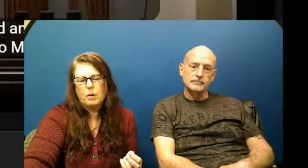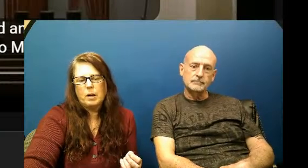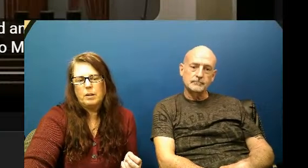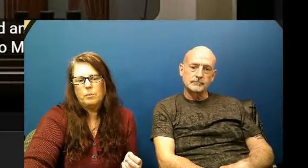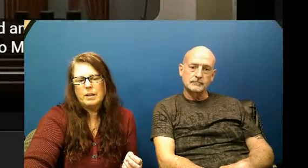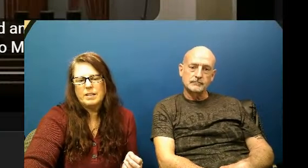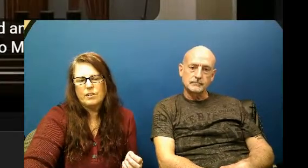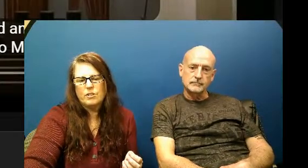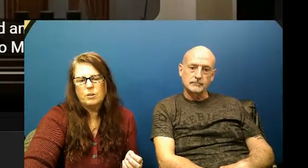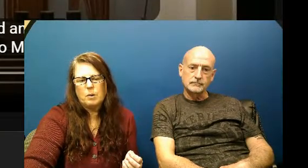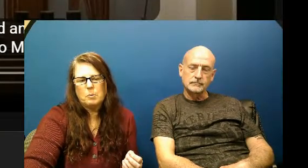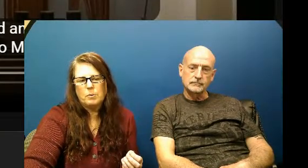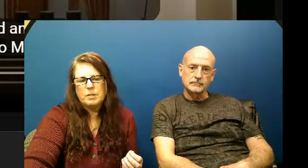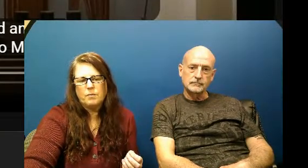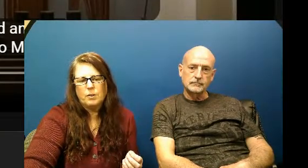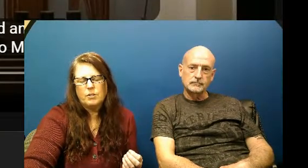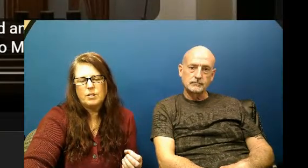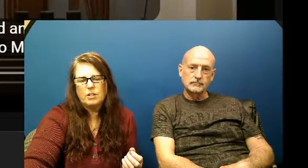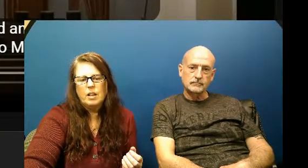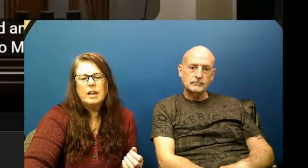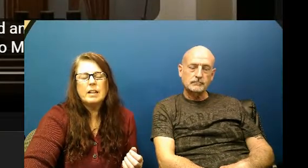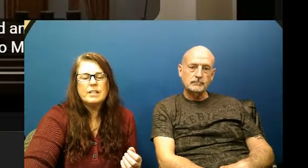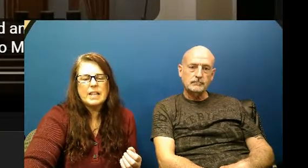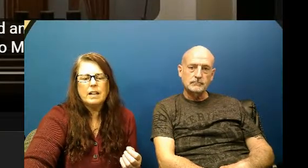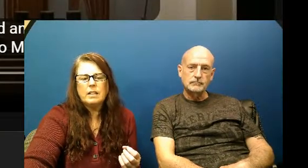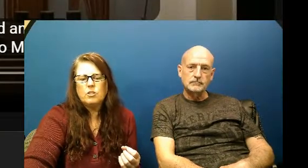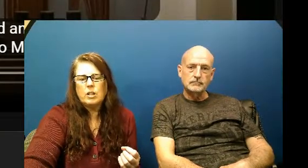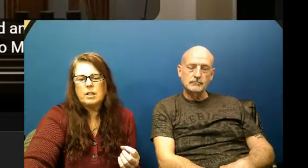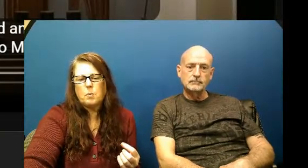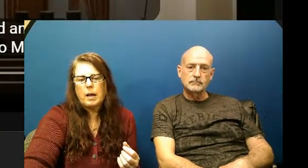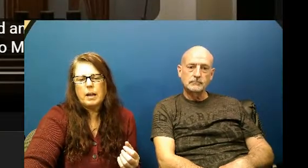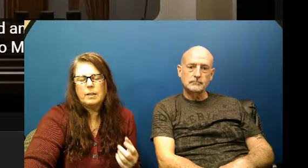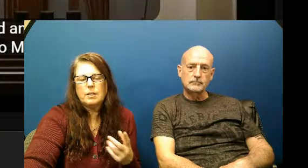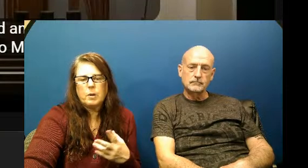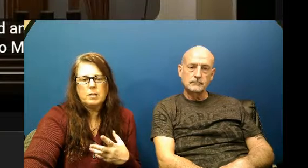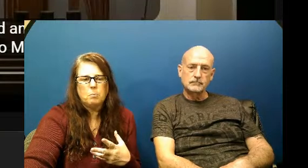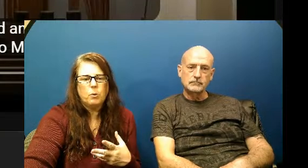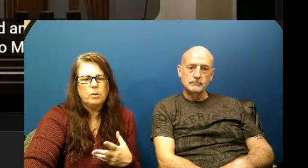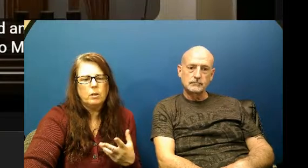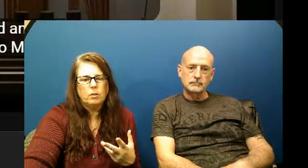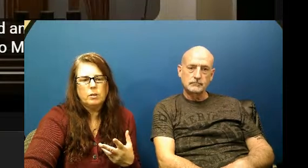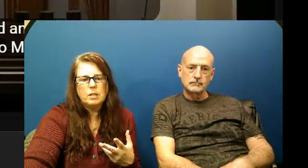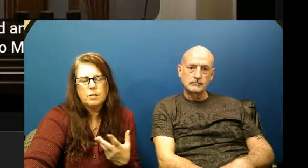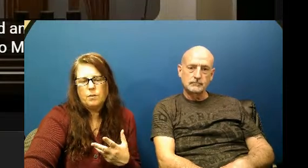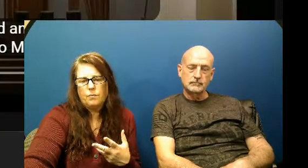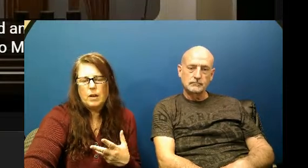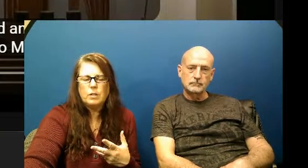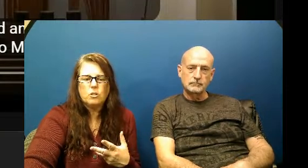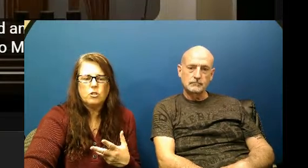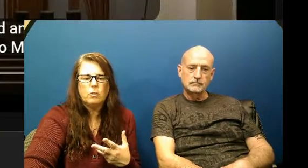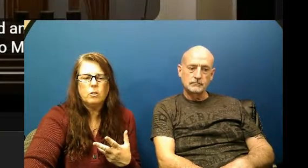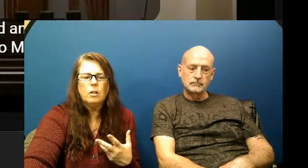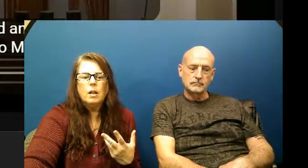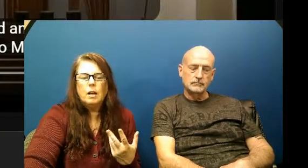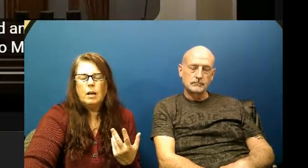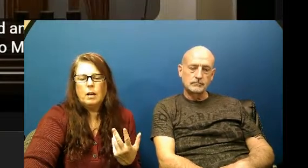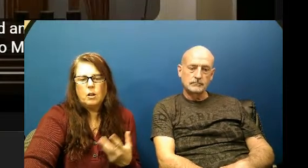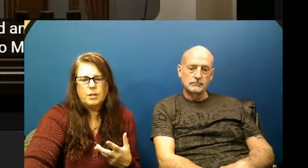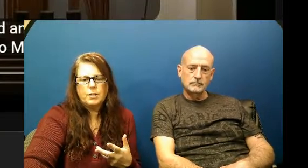is wild, wild west. There is no rhyme or reason for their decision. Exactly, Jay. That's why it's important to learn these